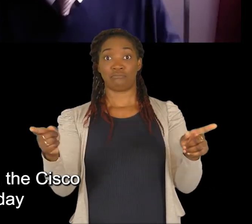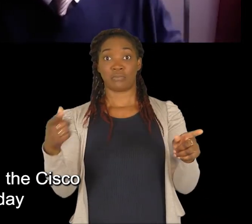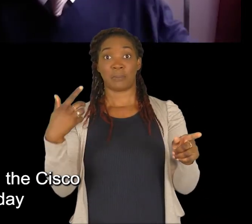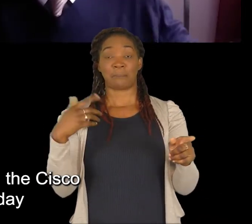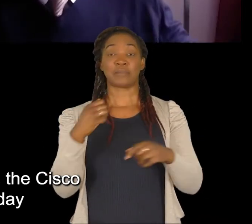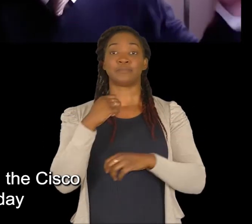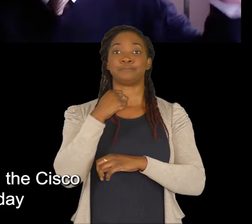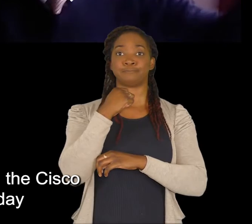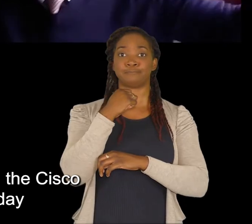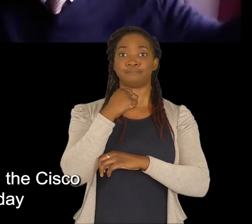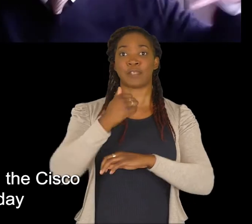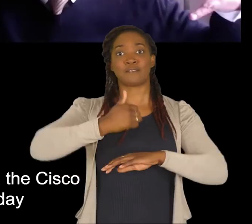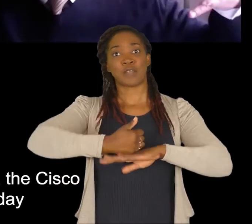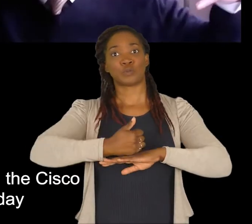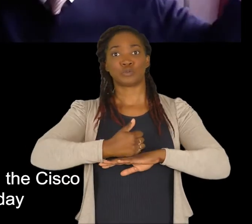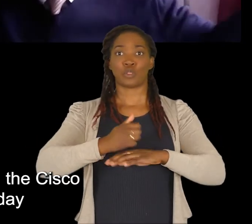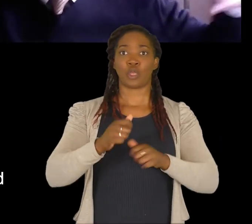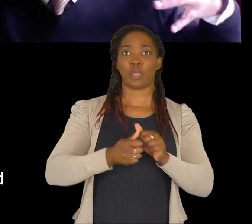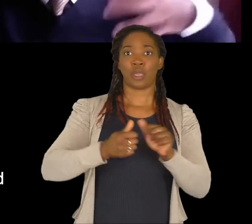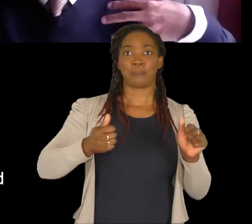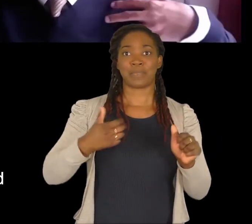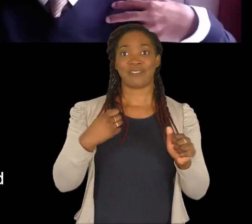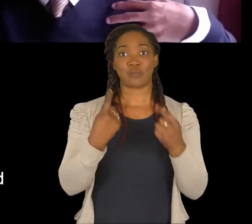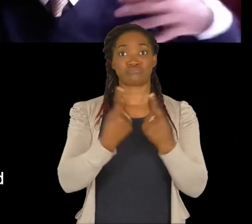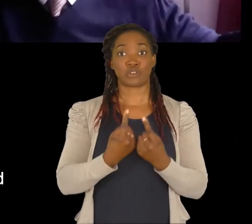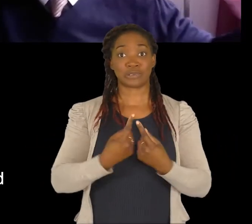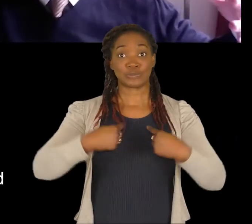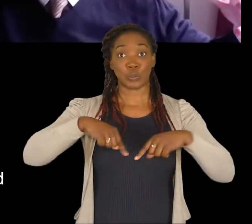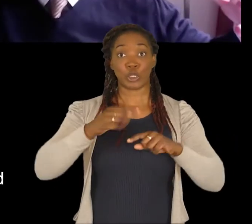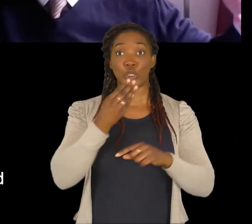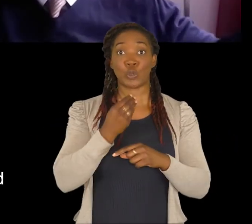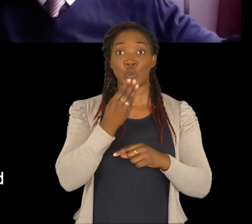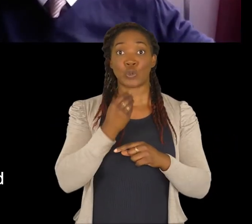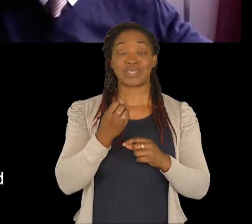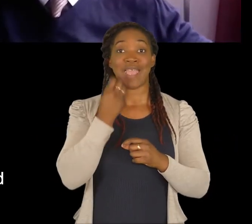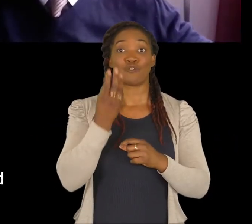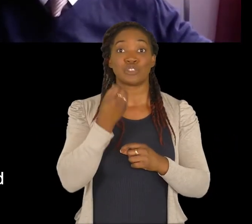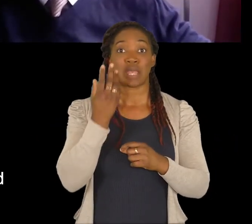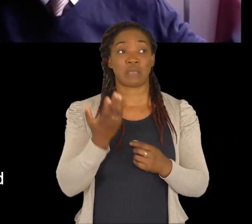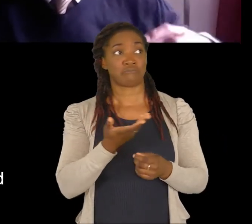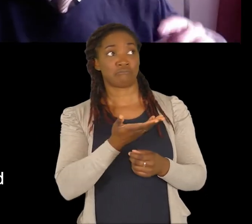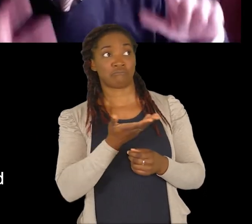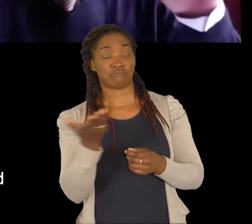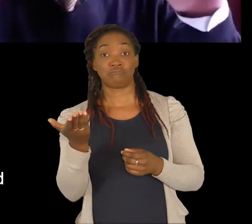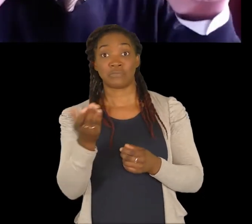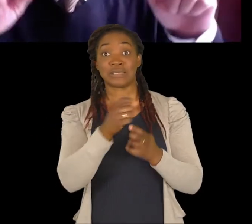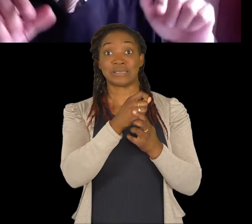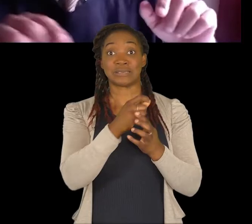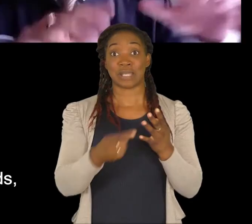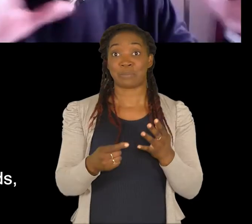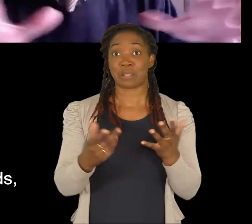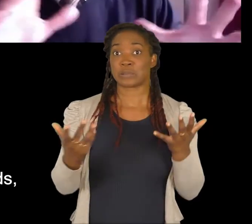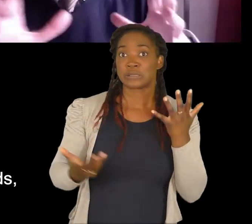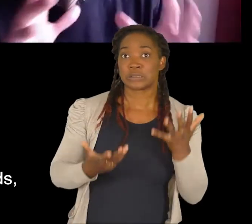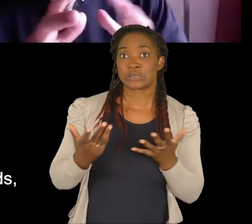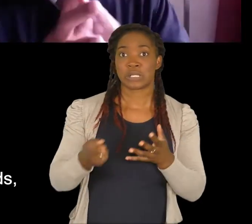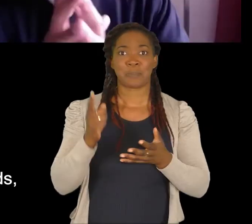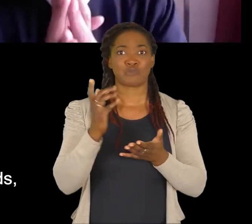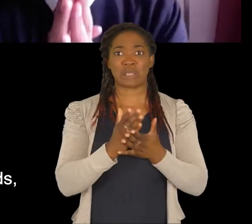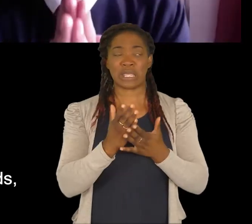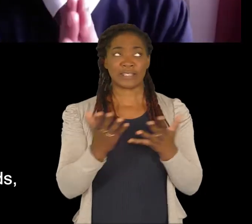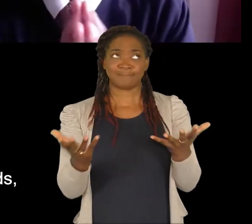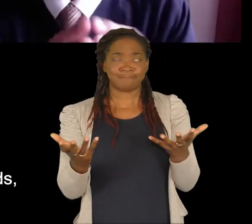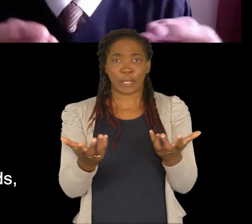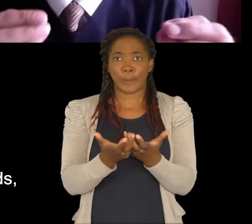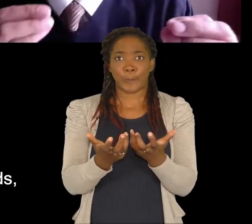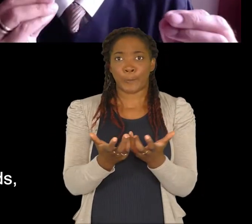have been the founders of those companies have products that we use every single day, and yet they've been disabled, but still there isn't a track